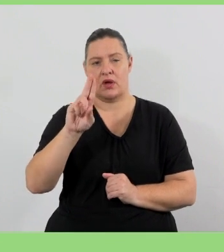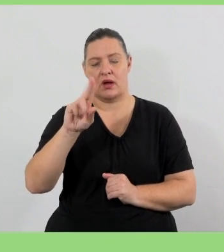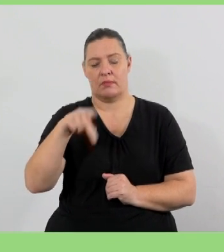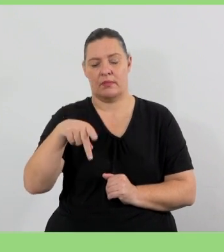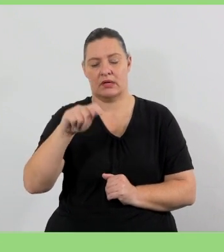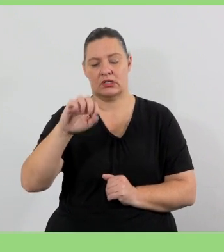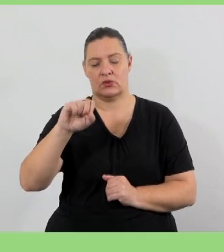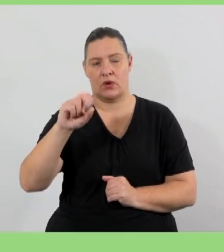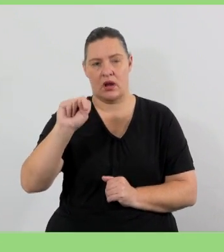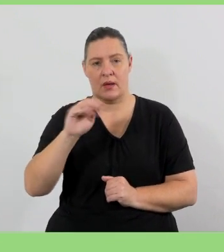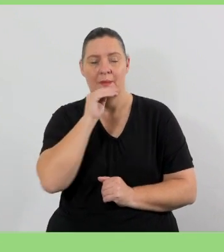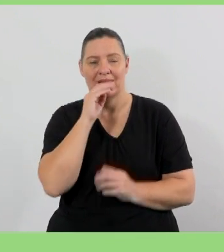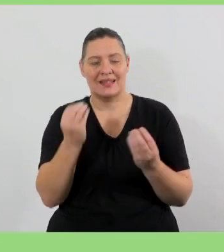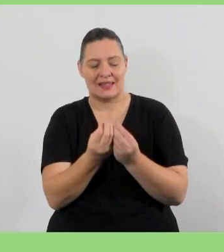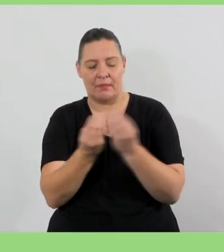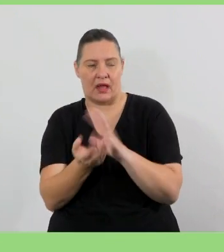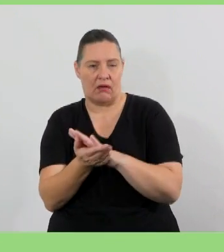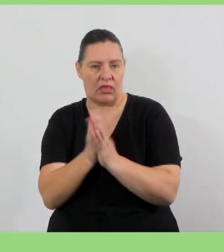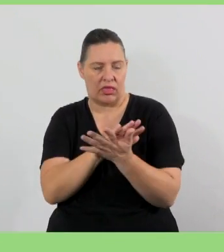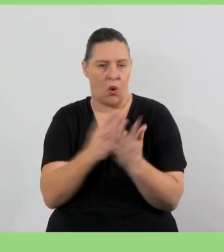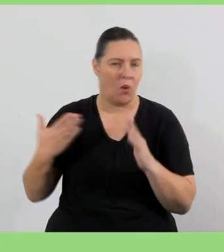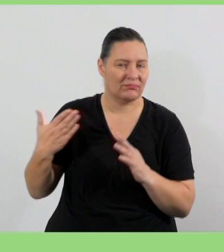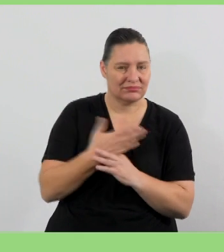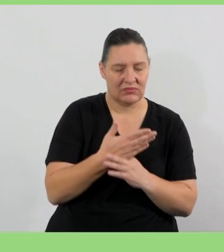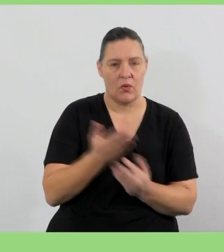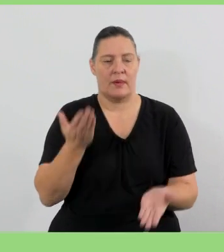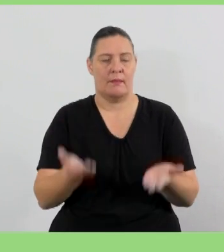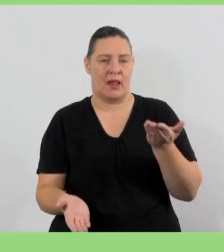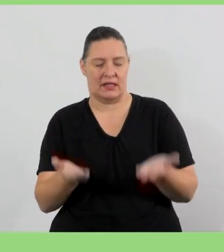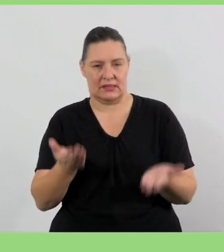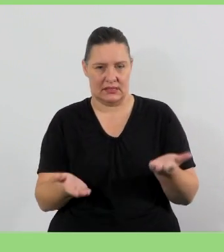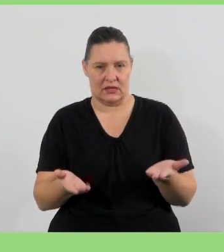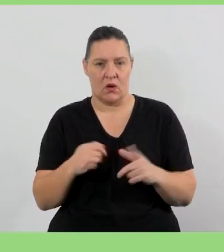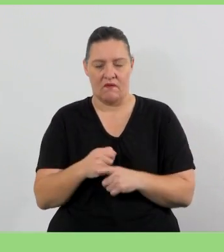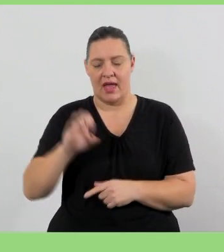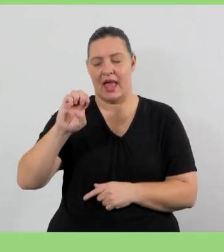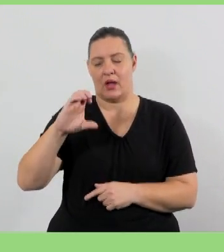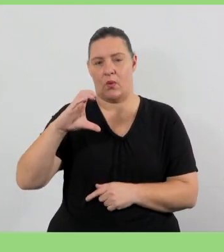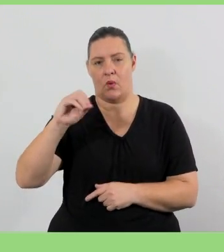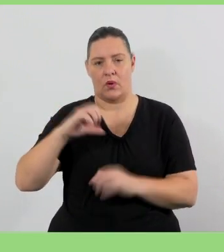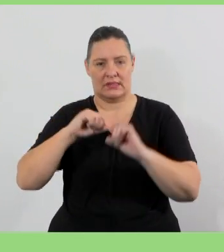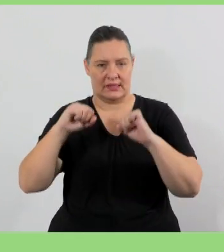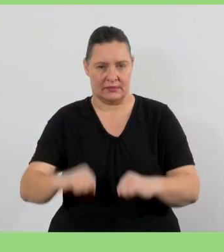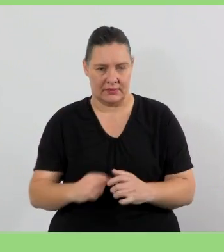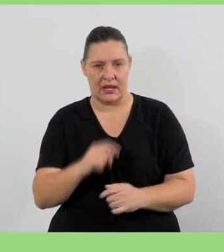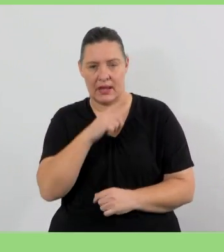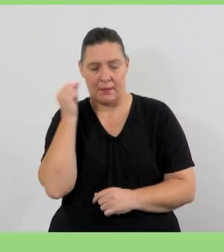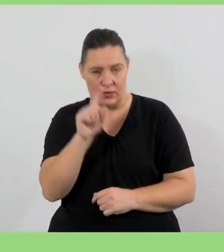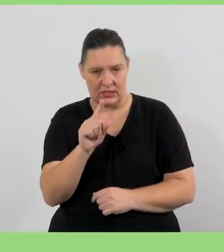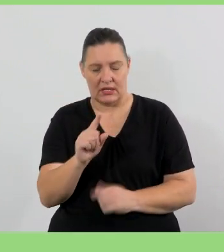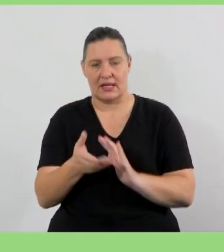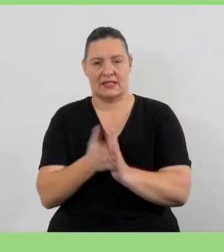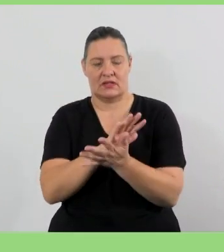when something disturbs or interferes with the balance of an ecosystem. That is called